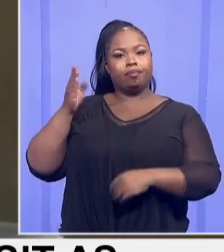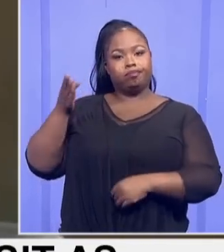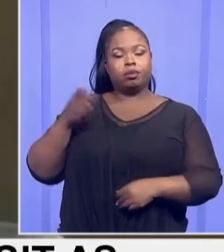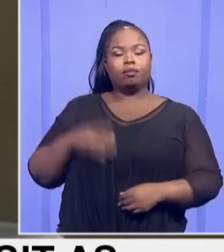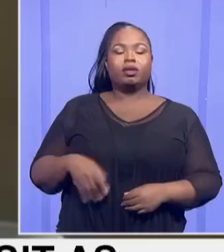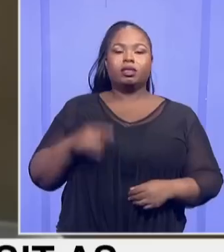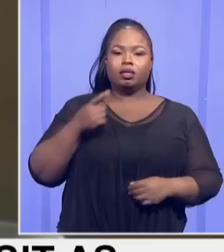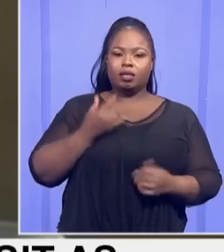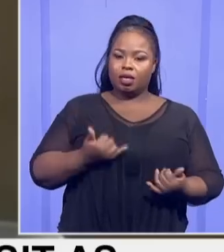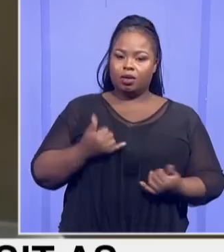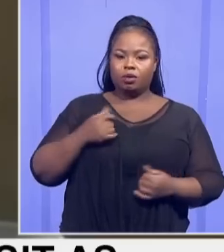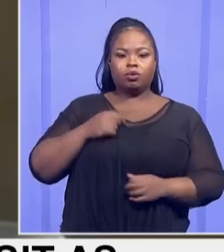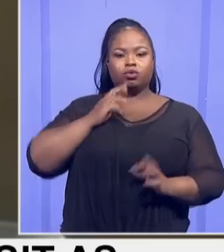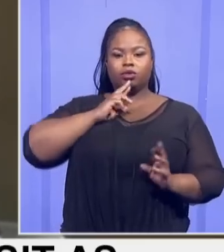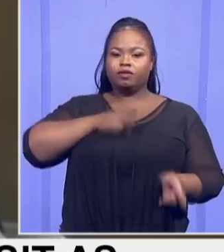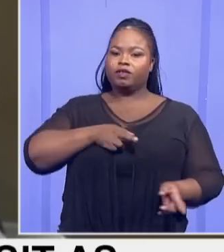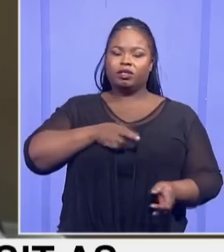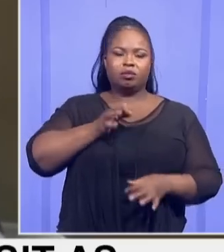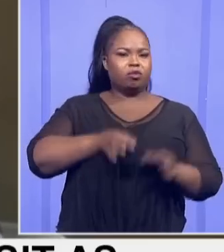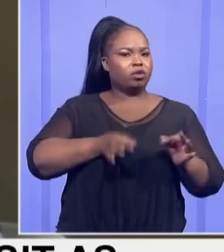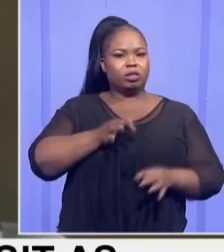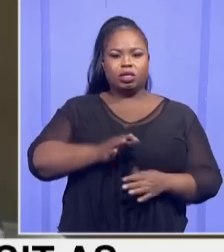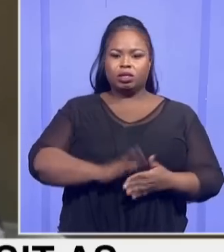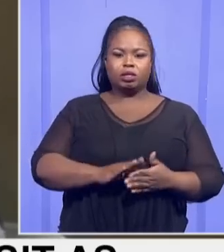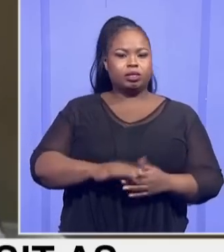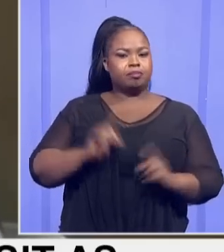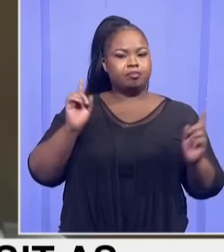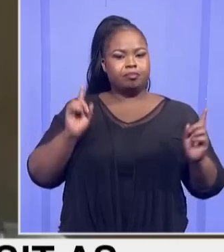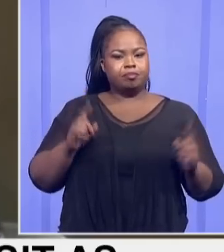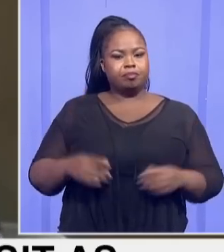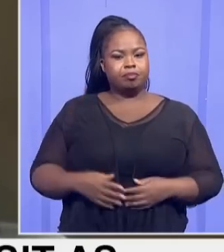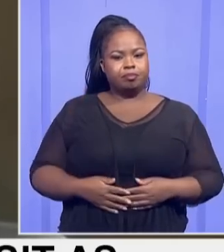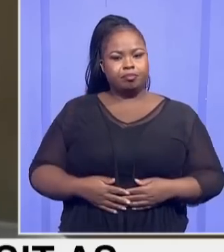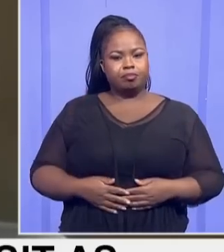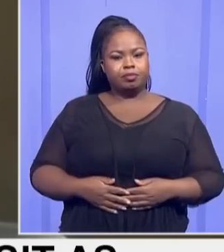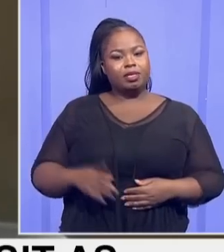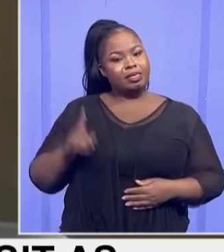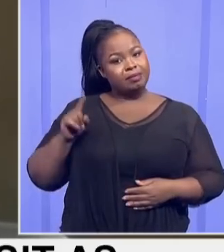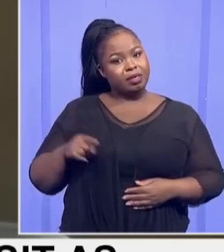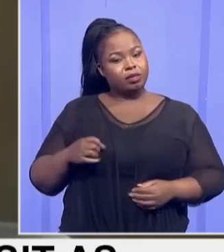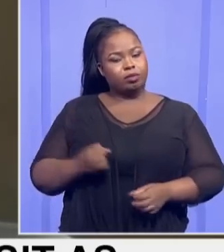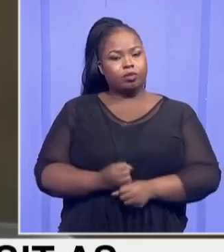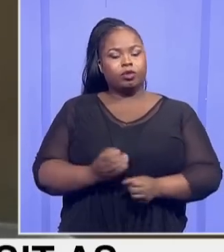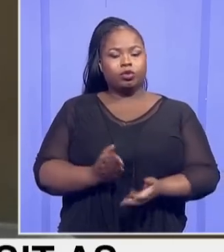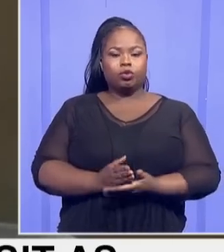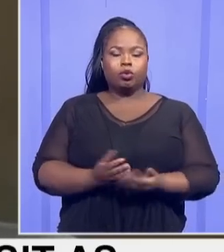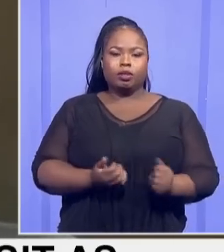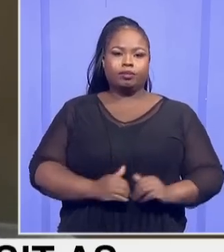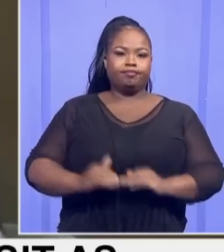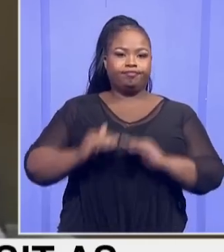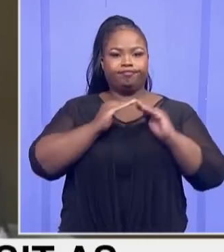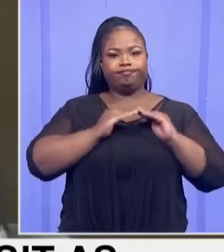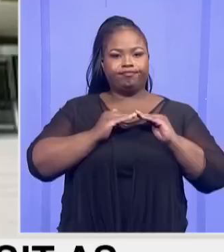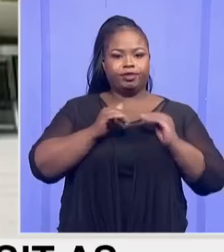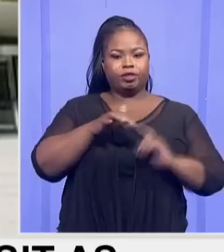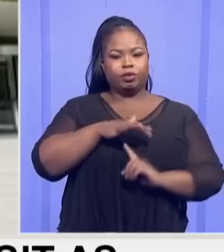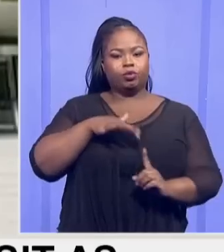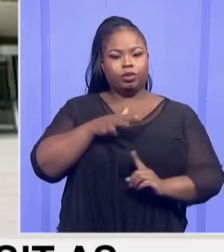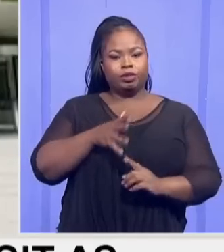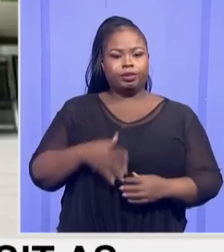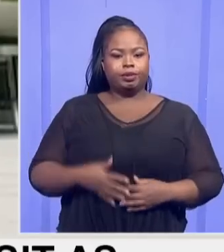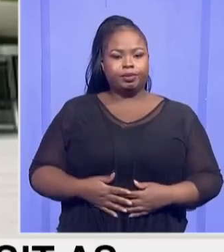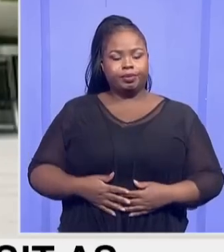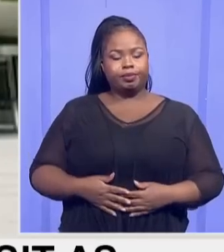referring should not be a political reason. It should be to ensure that there is justice in these situations. The